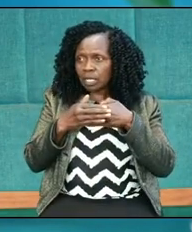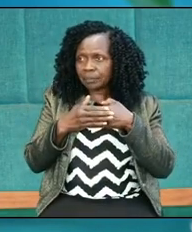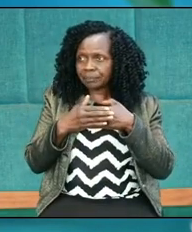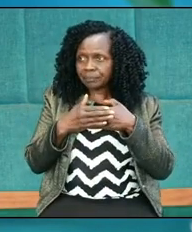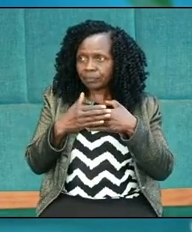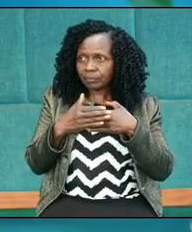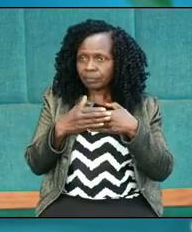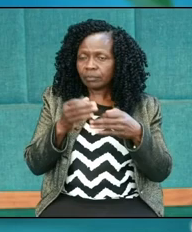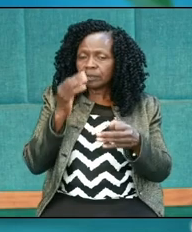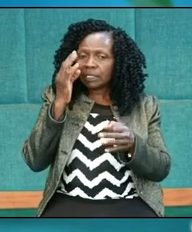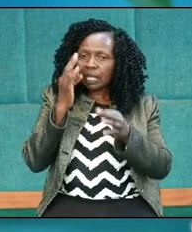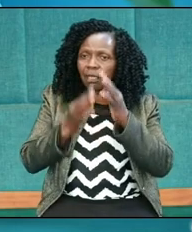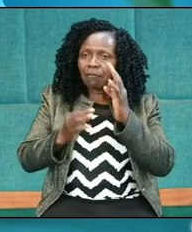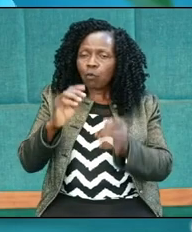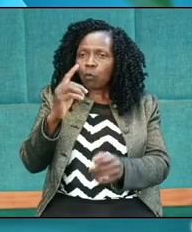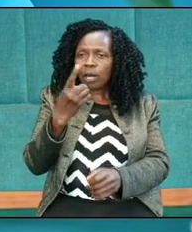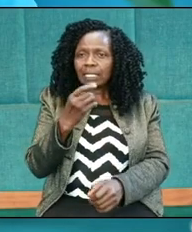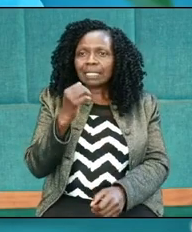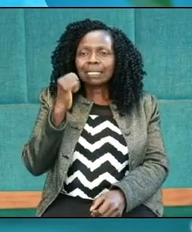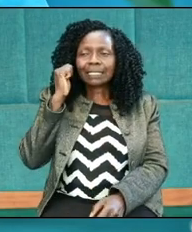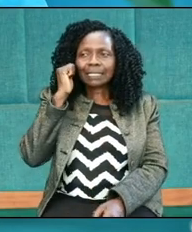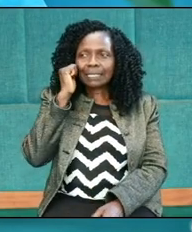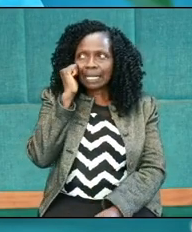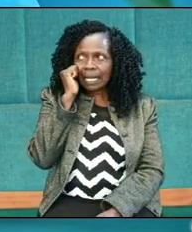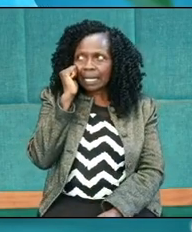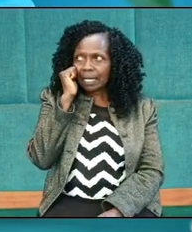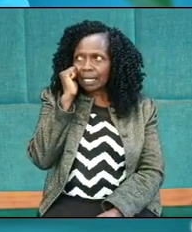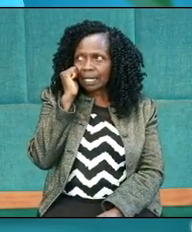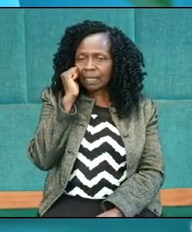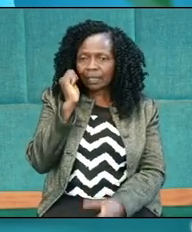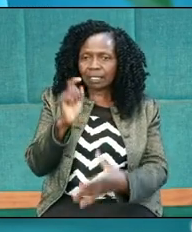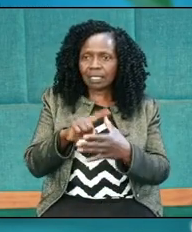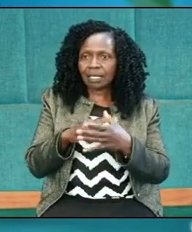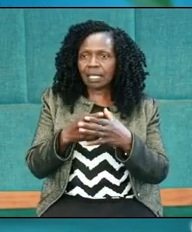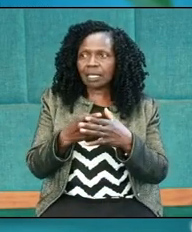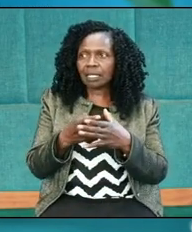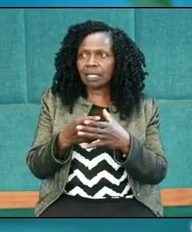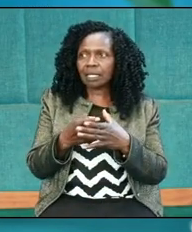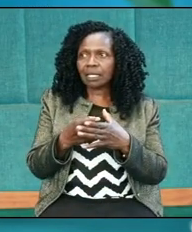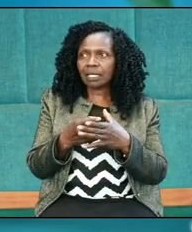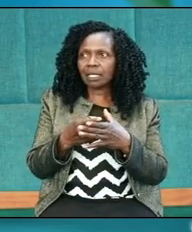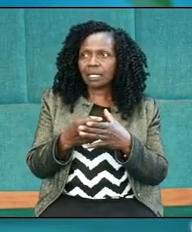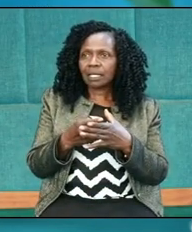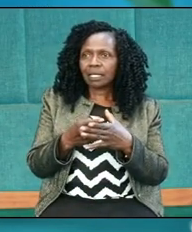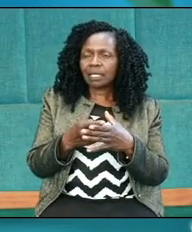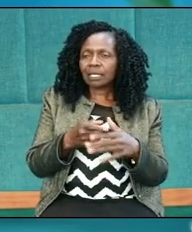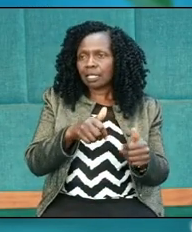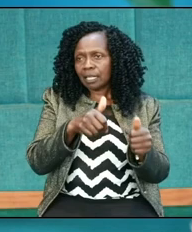that if one is sick, then